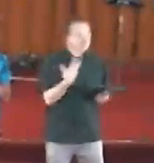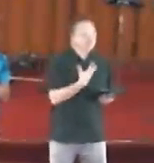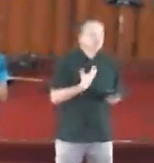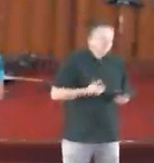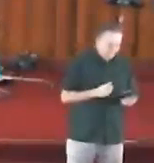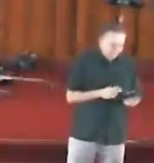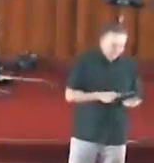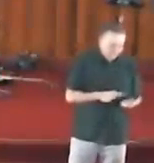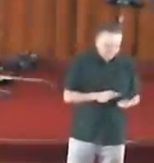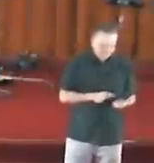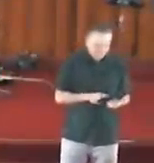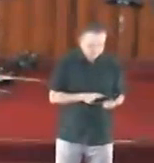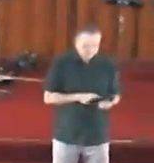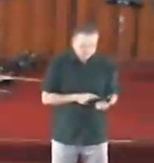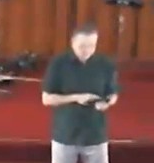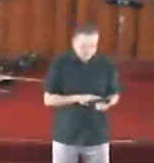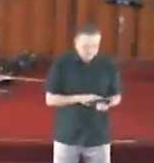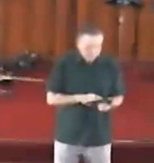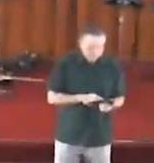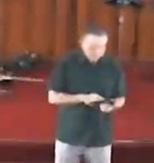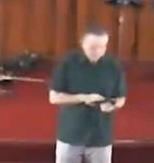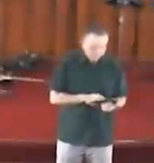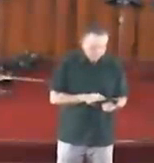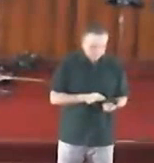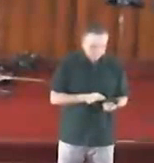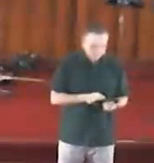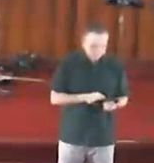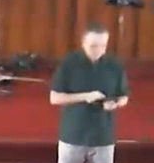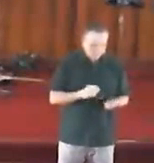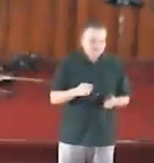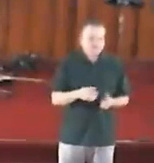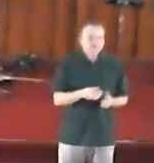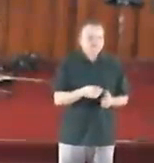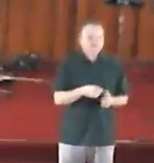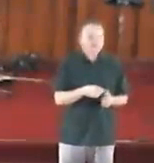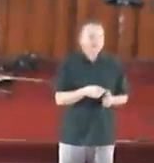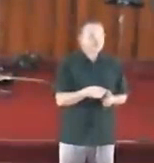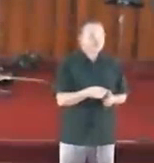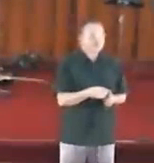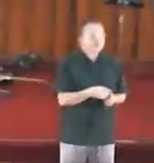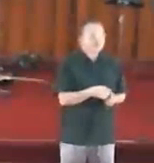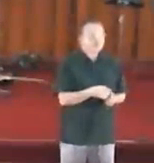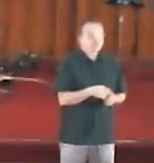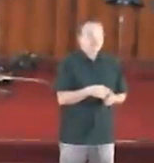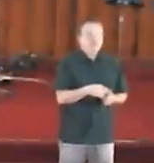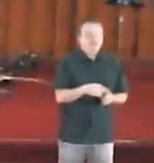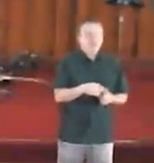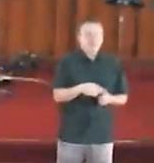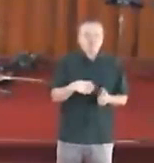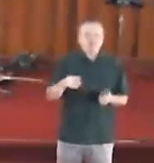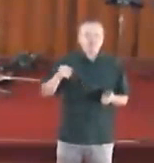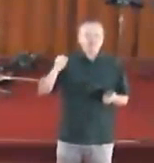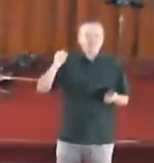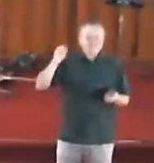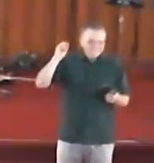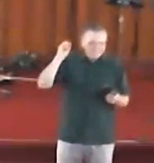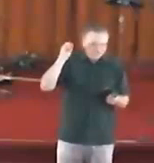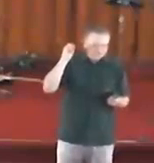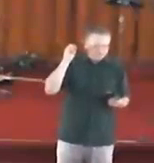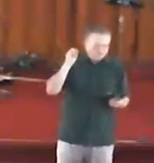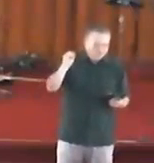ámbitos principales. And what we've been learning is that the Holy Spirit works in our lives in two main areas. Lo primero es